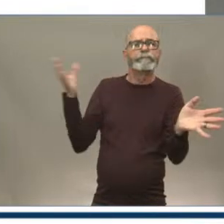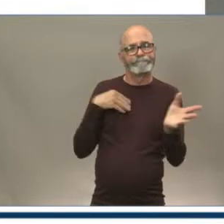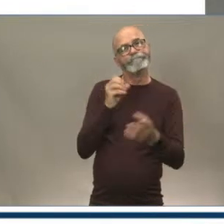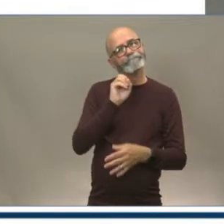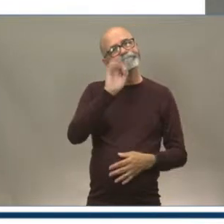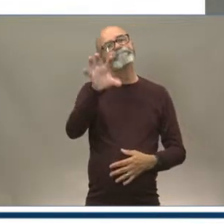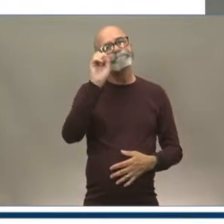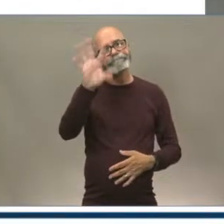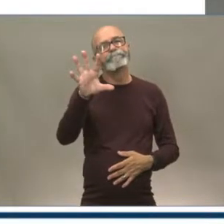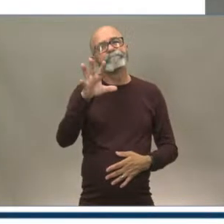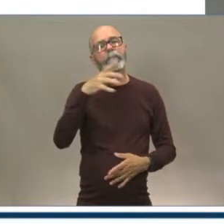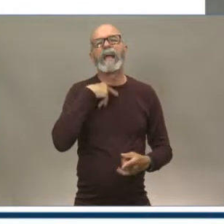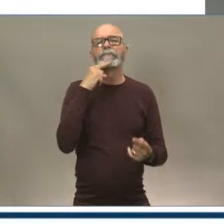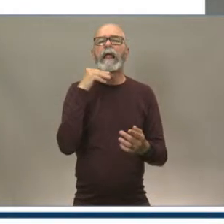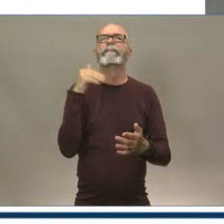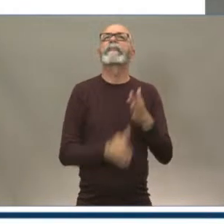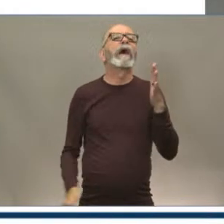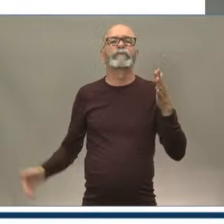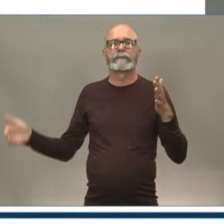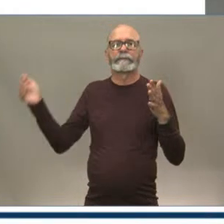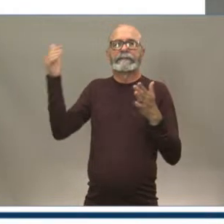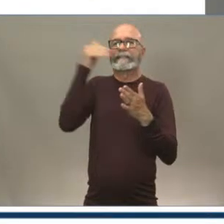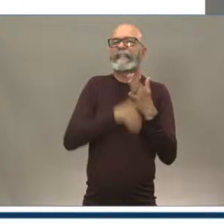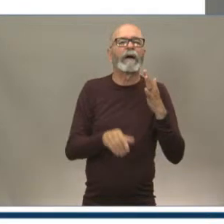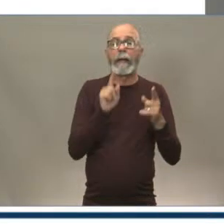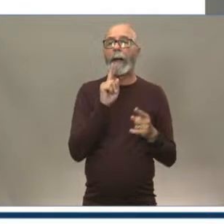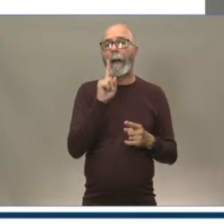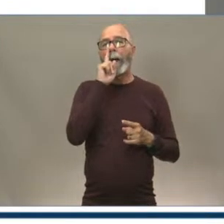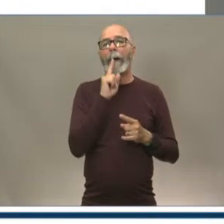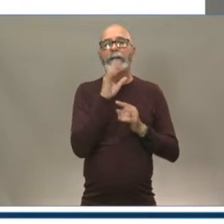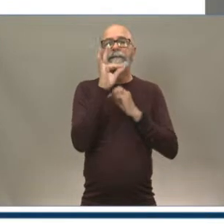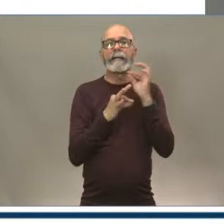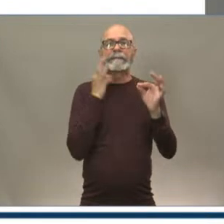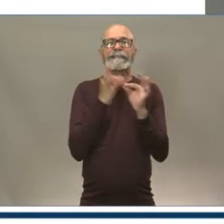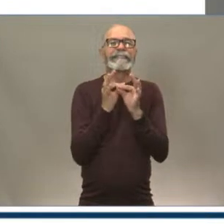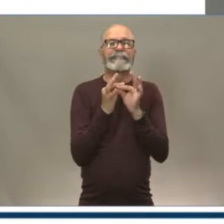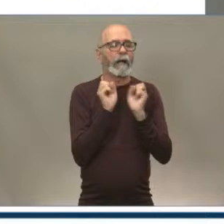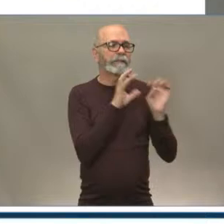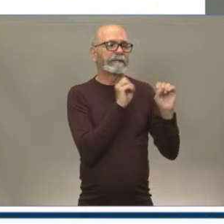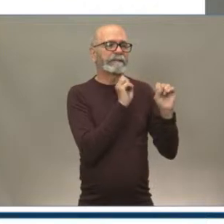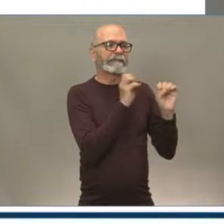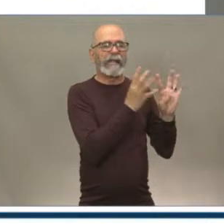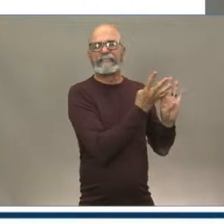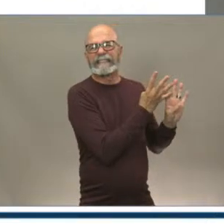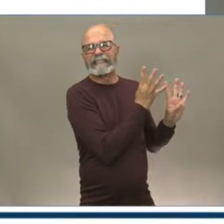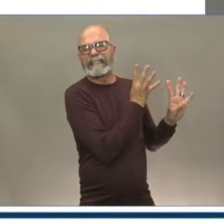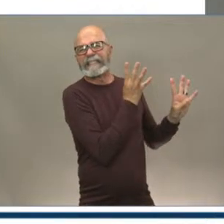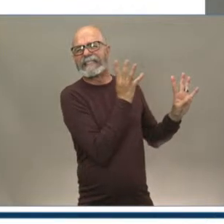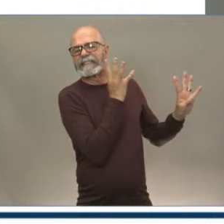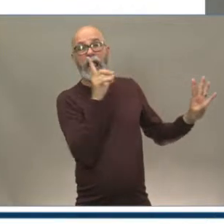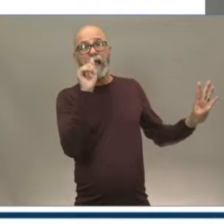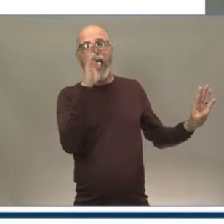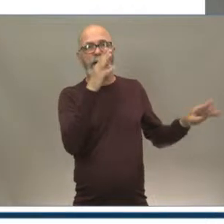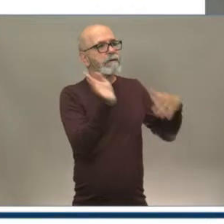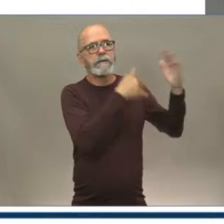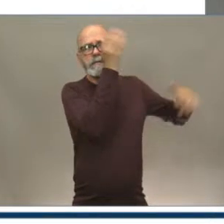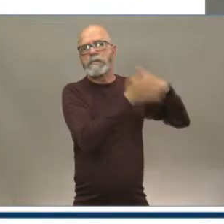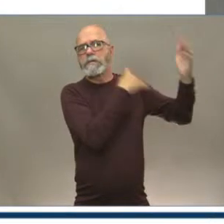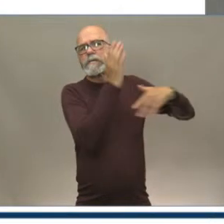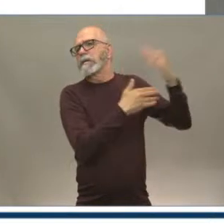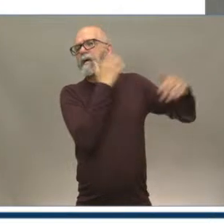in. We've greatly increased our capacity in our lab. We've significantly increased capacity in public